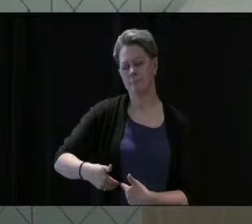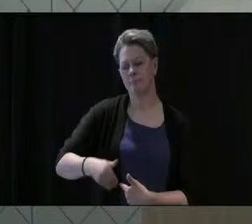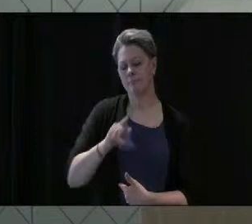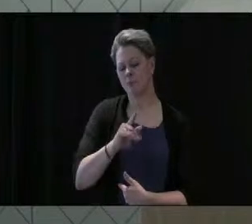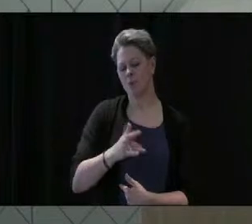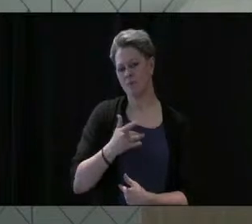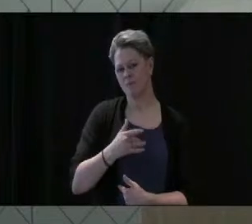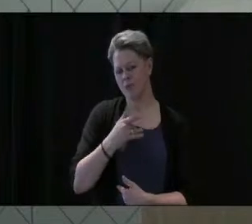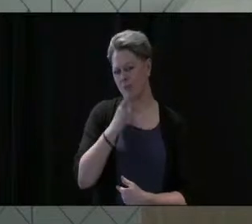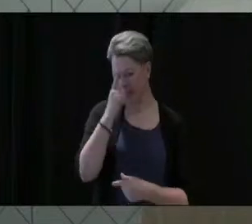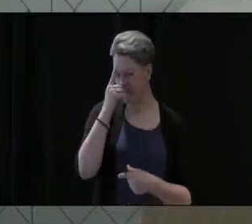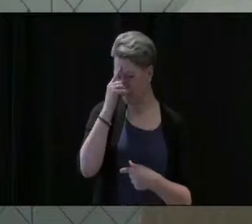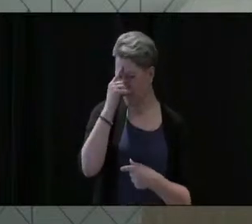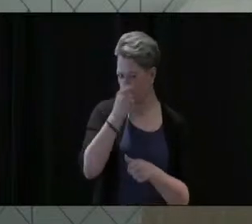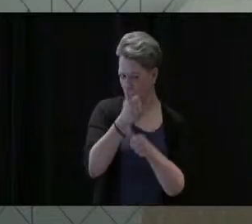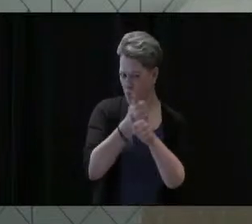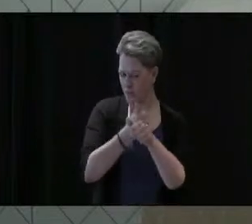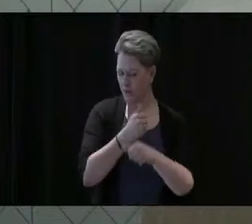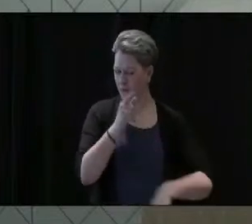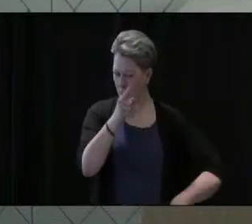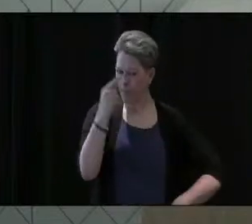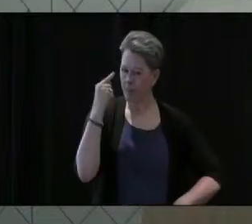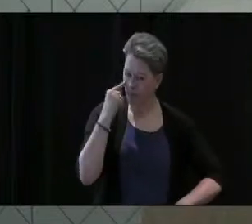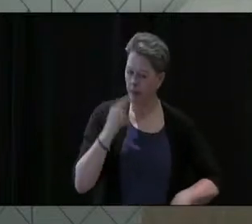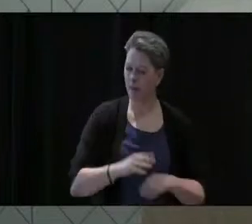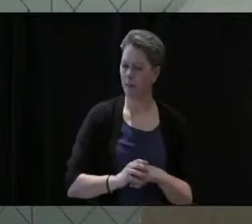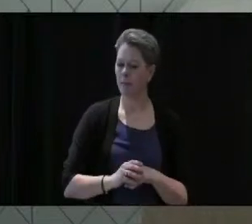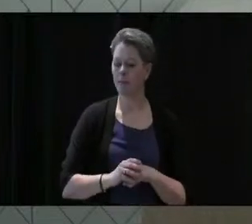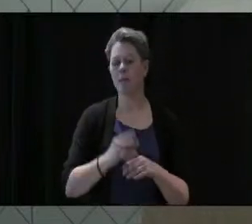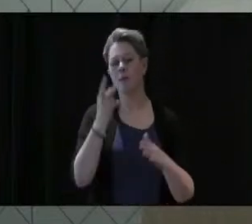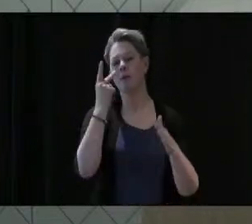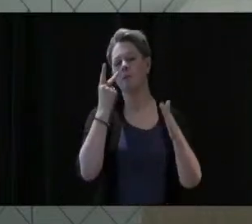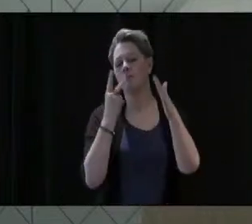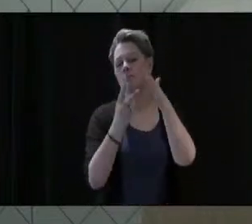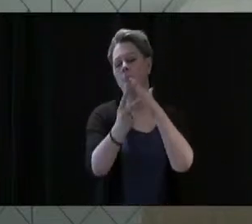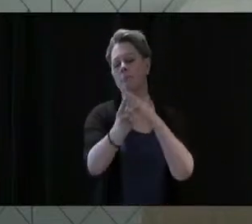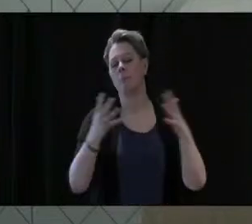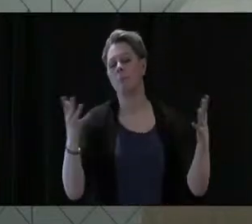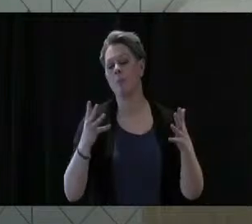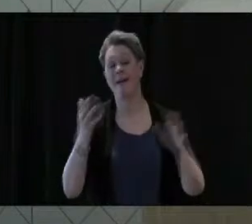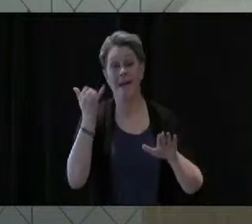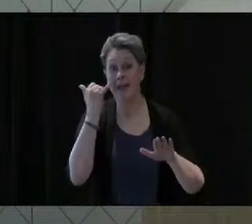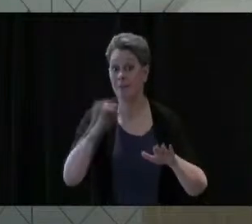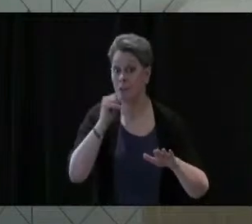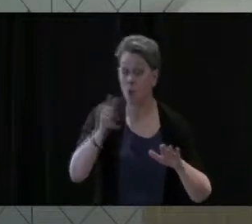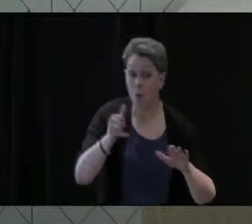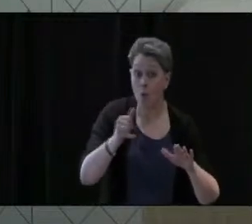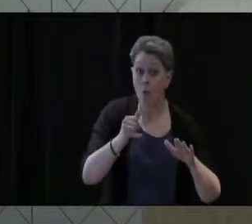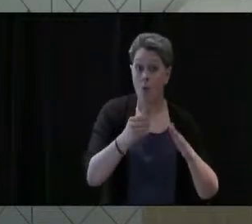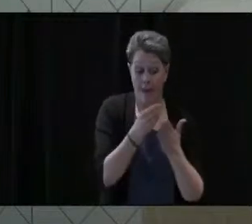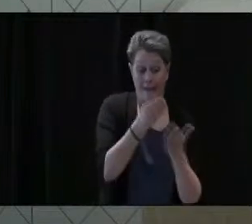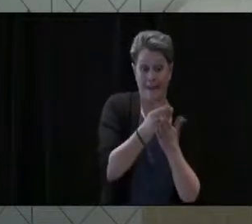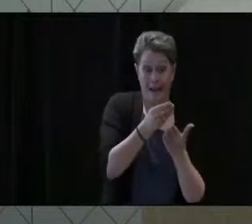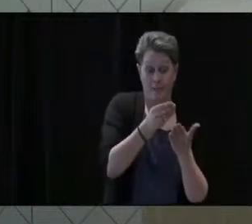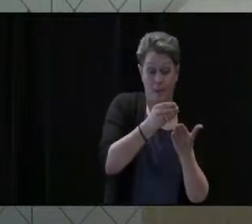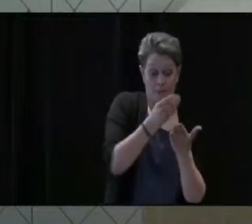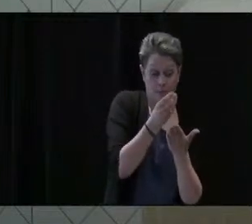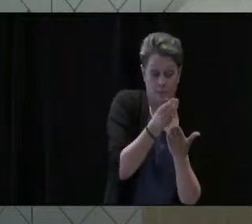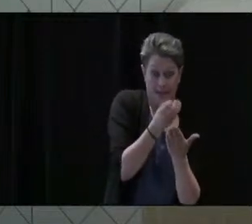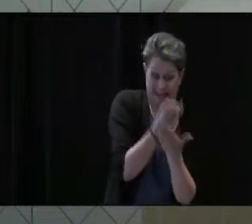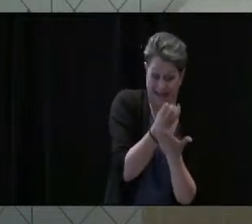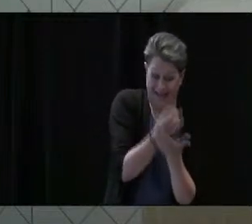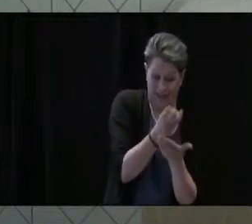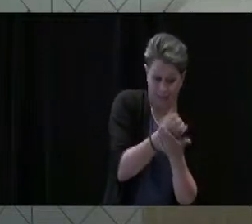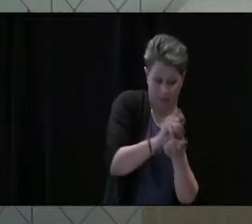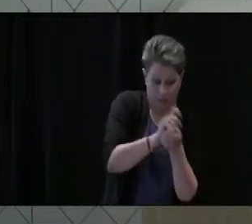will be the prospects for our province if we fail to make these big resets? What is the